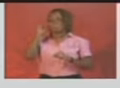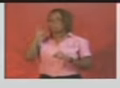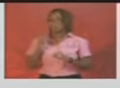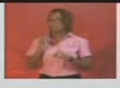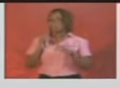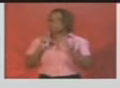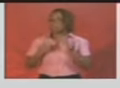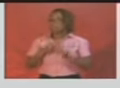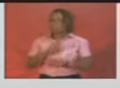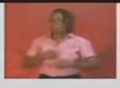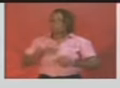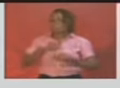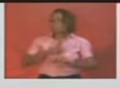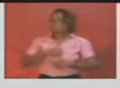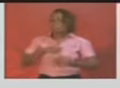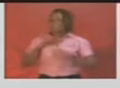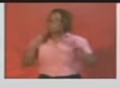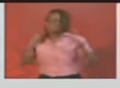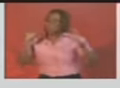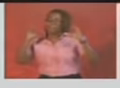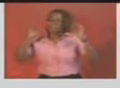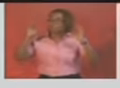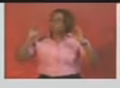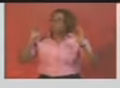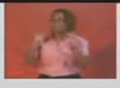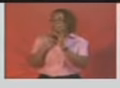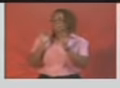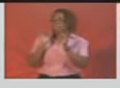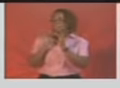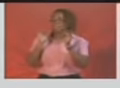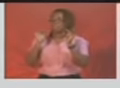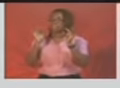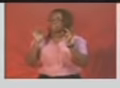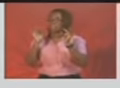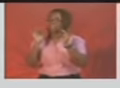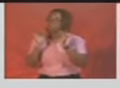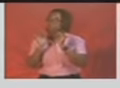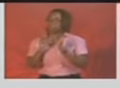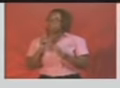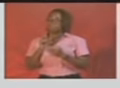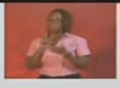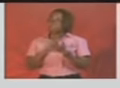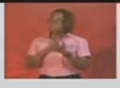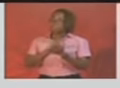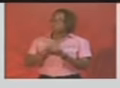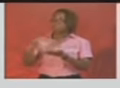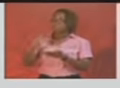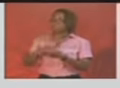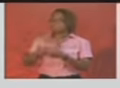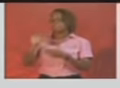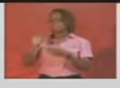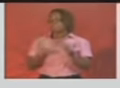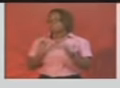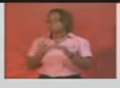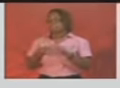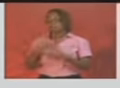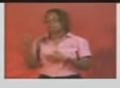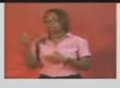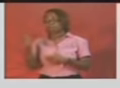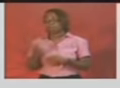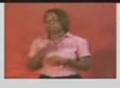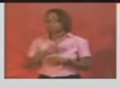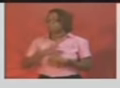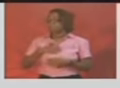that are shown virtually, as I did this weekend. And if you do go out, please follow all of the new